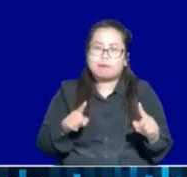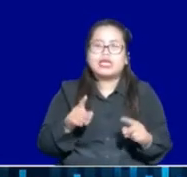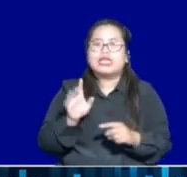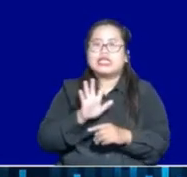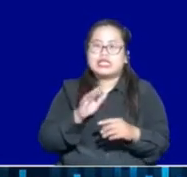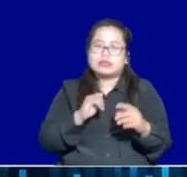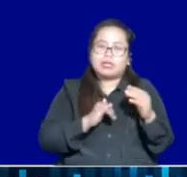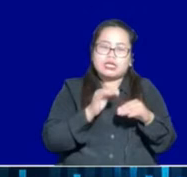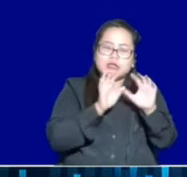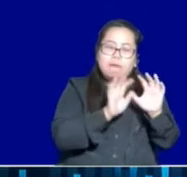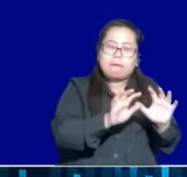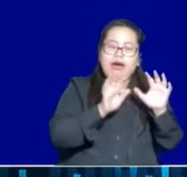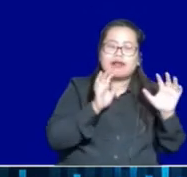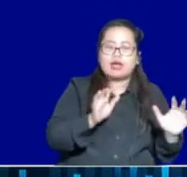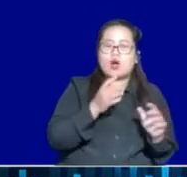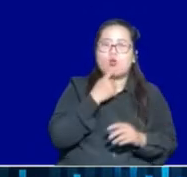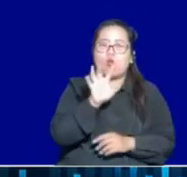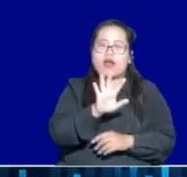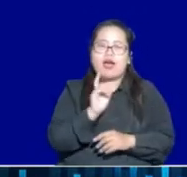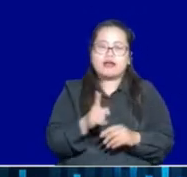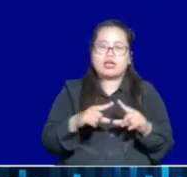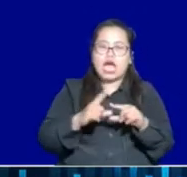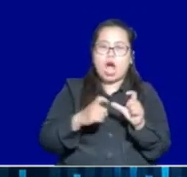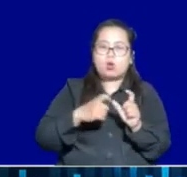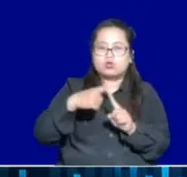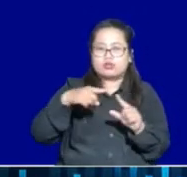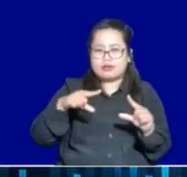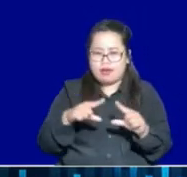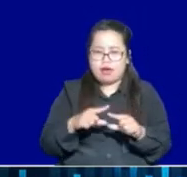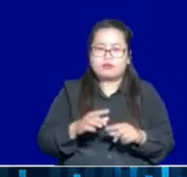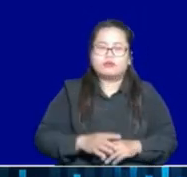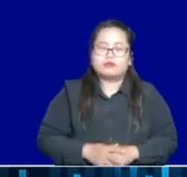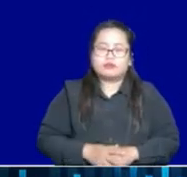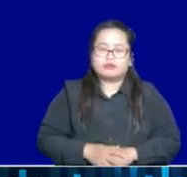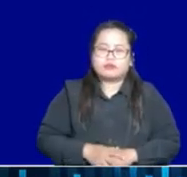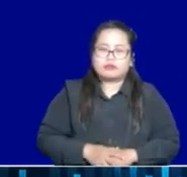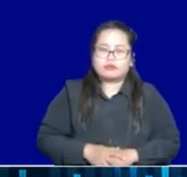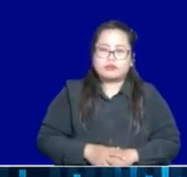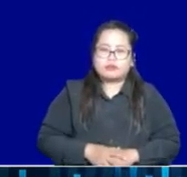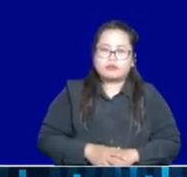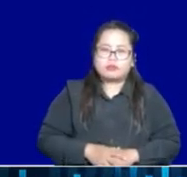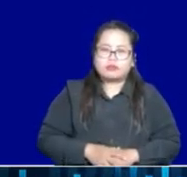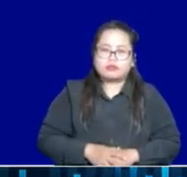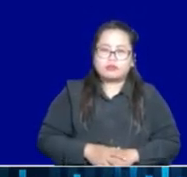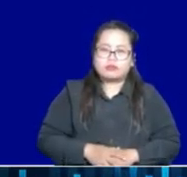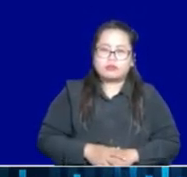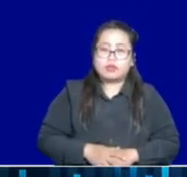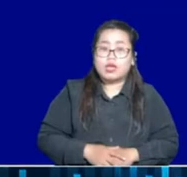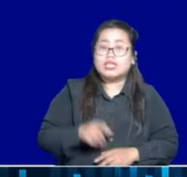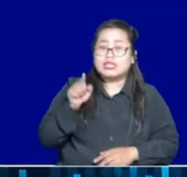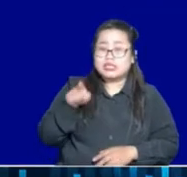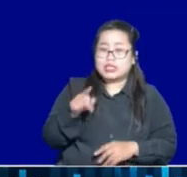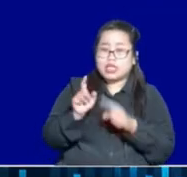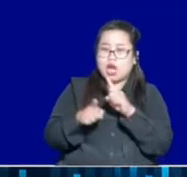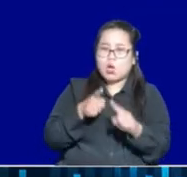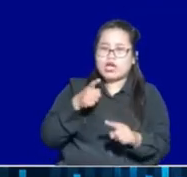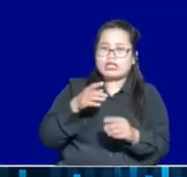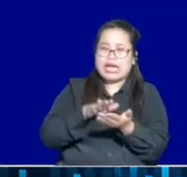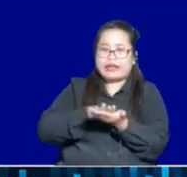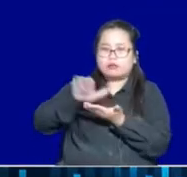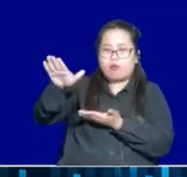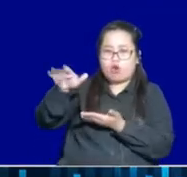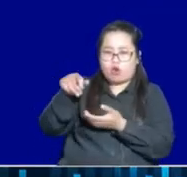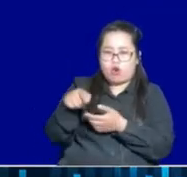8-9 million people. This is what Indonesia was exporting in 2020. It gives you an idea of